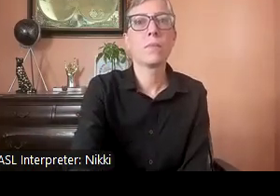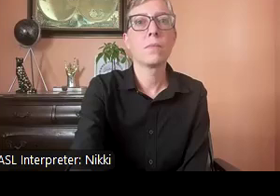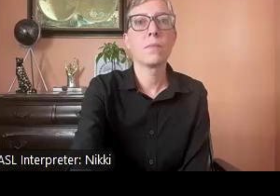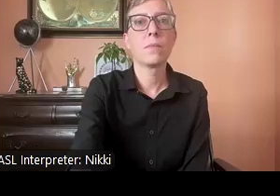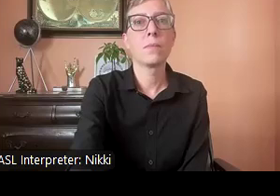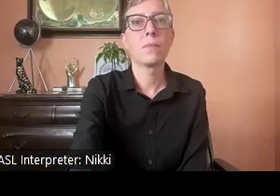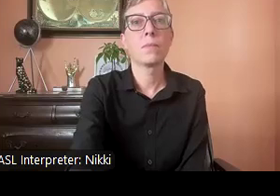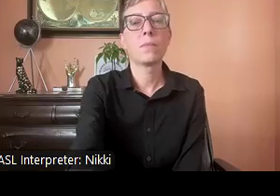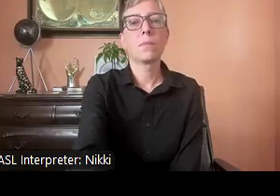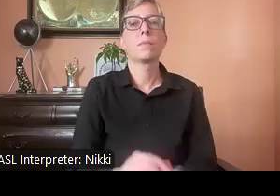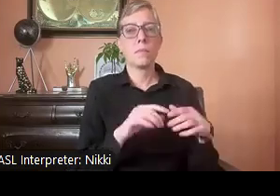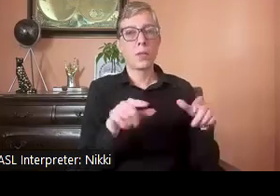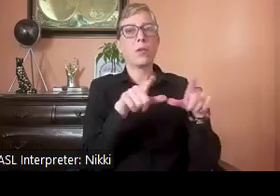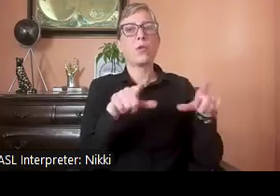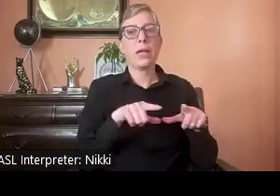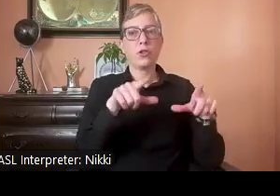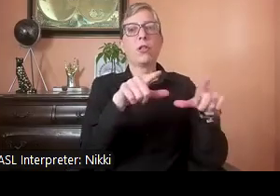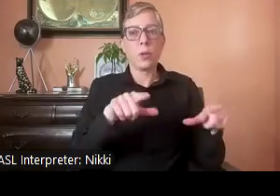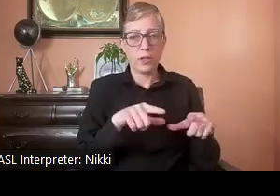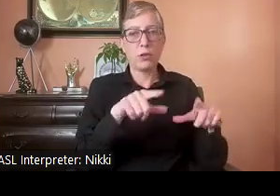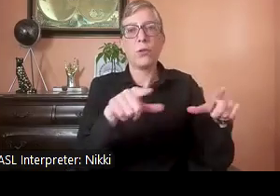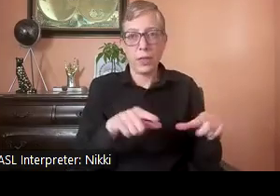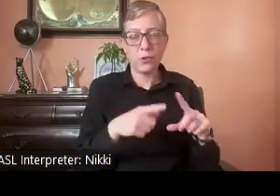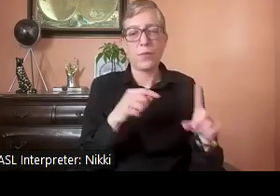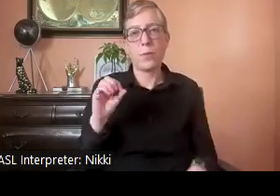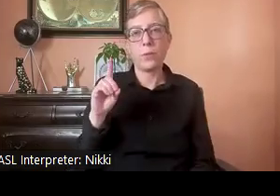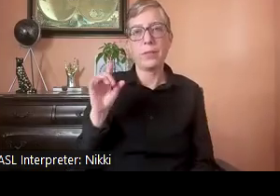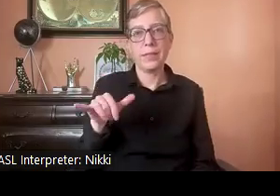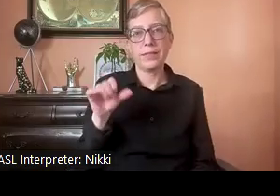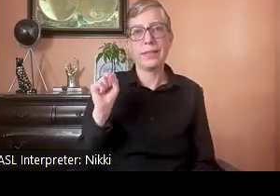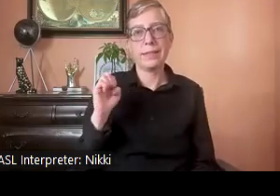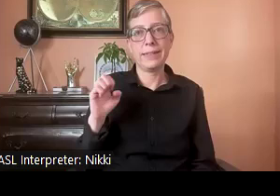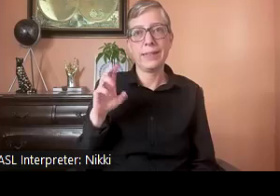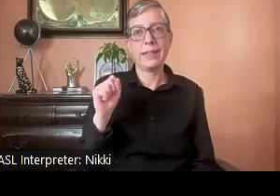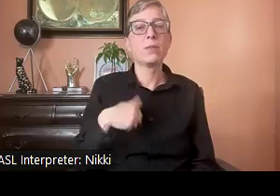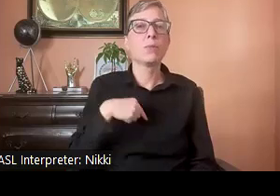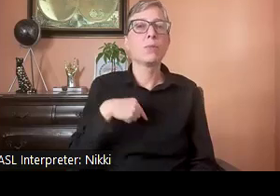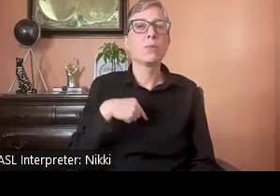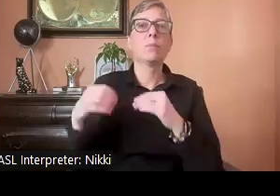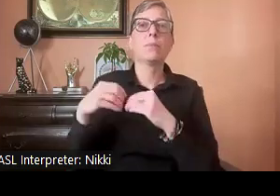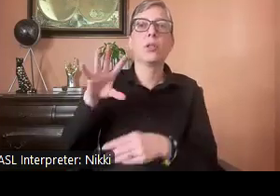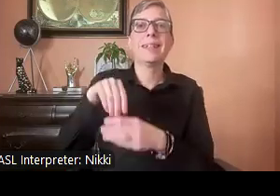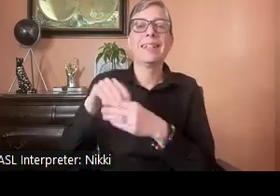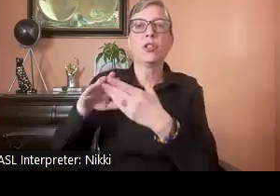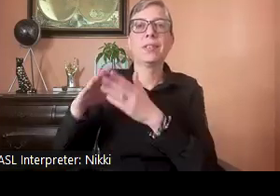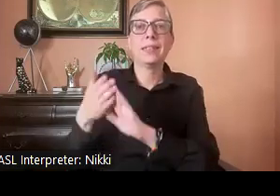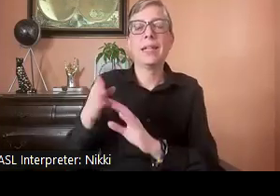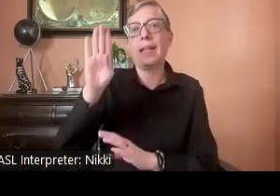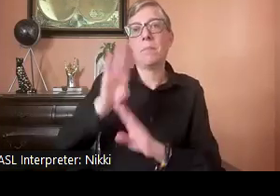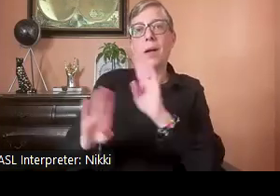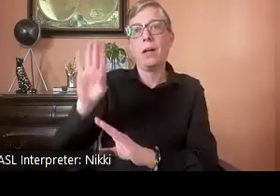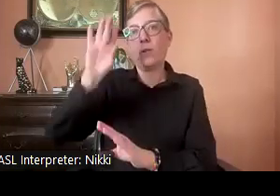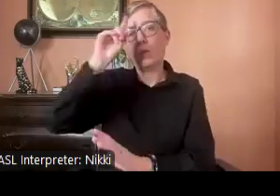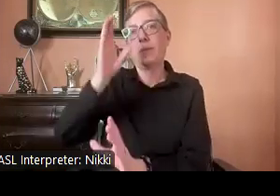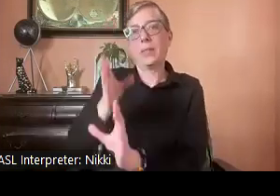Location, location, location. This comes from Odysseus. We need more inner city biopsychosocial centers as a nation.